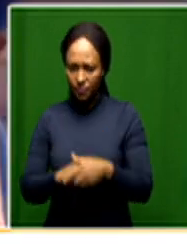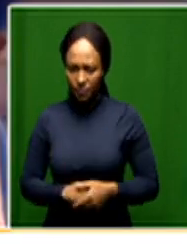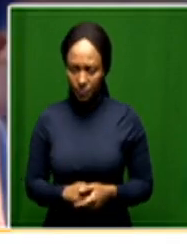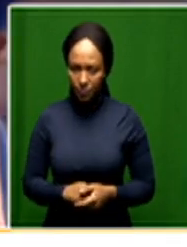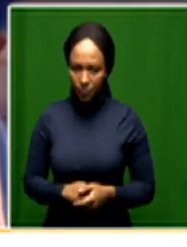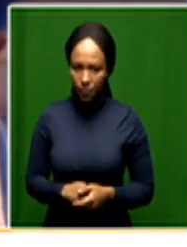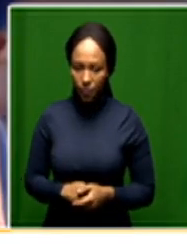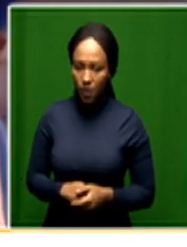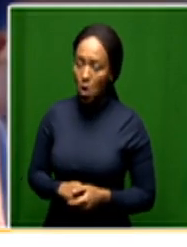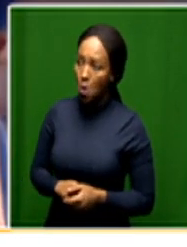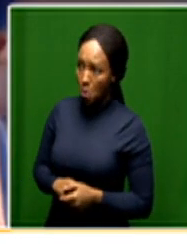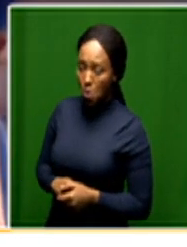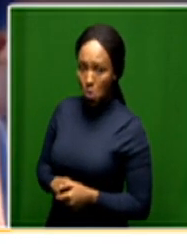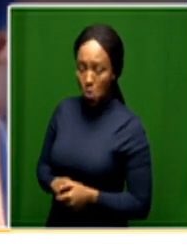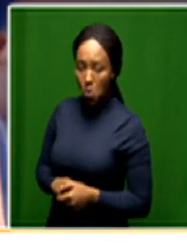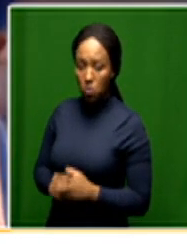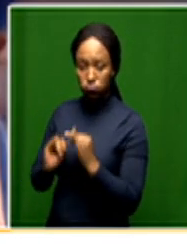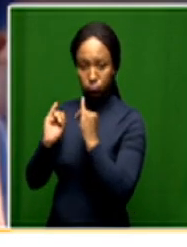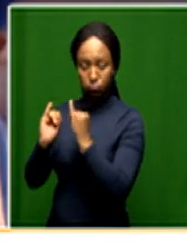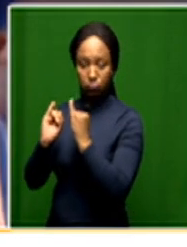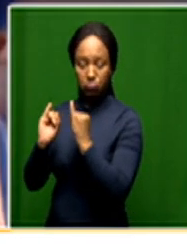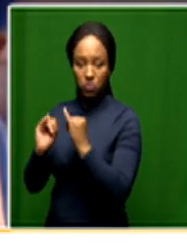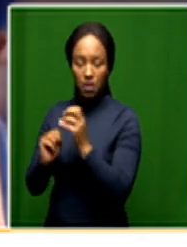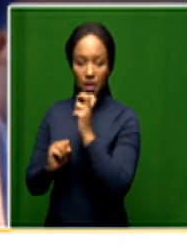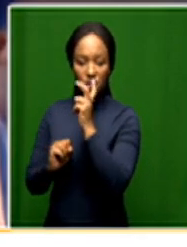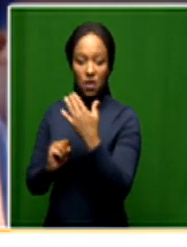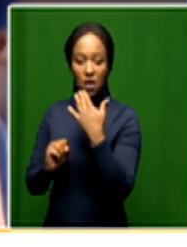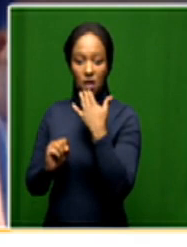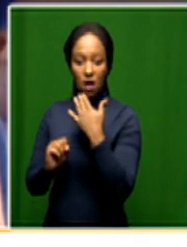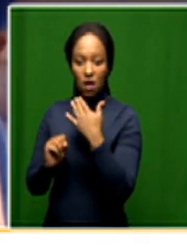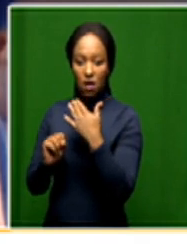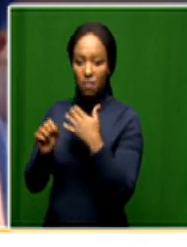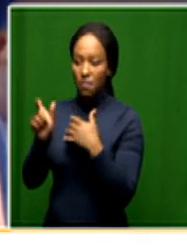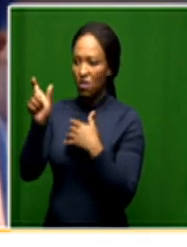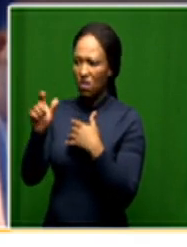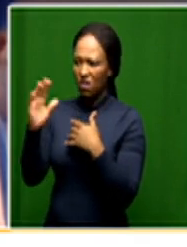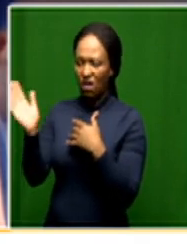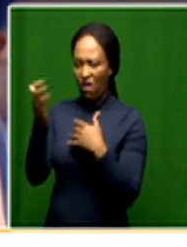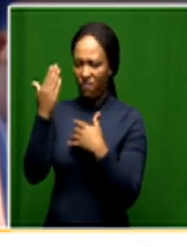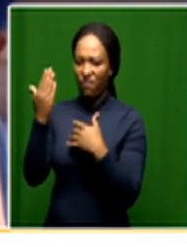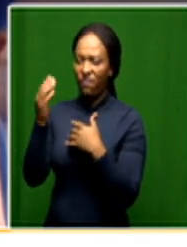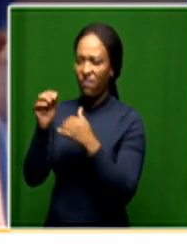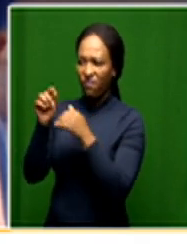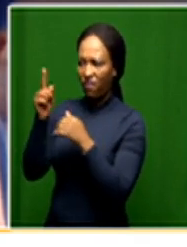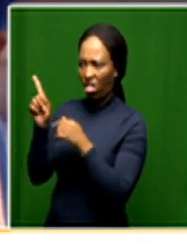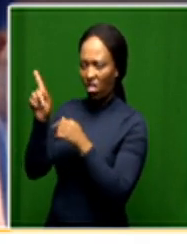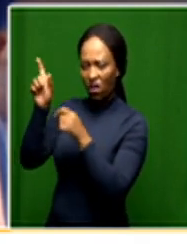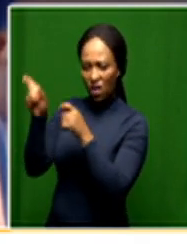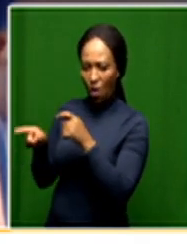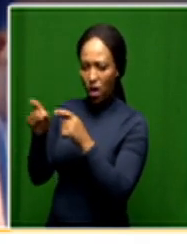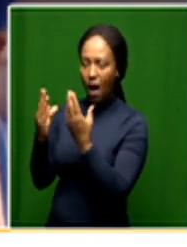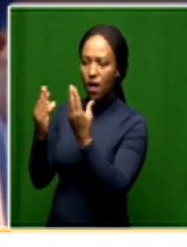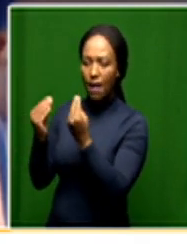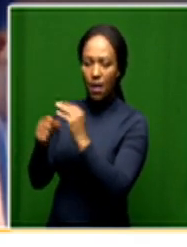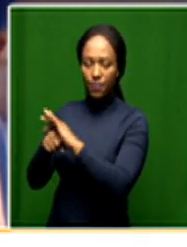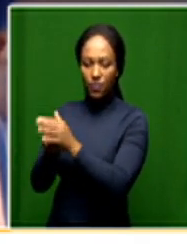Which is quite alarming, because I mean, if you look at, I'm busy looking at the corner of the screen, it's just been taken away now, but if we look at the COVID numbers